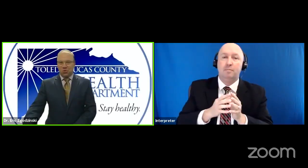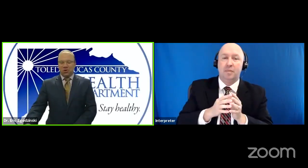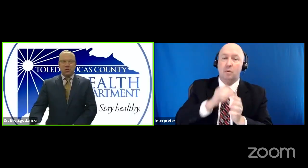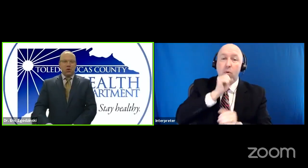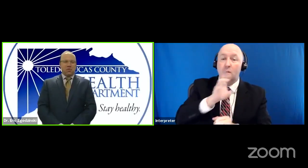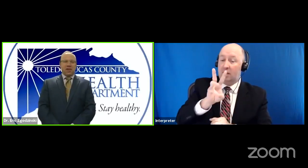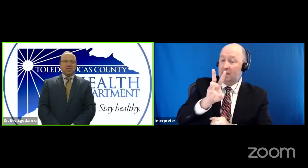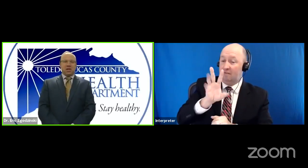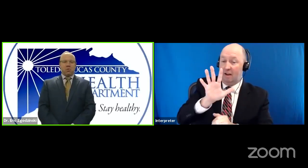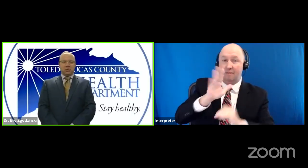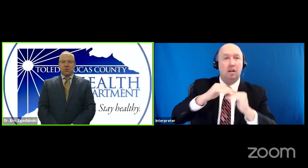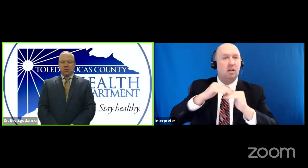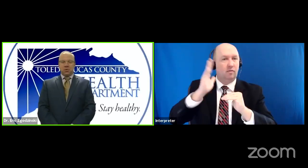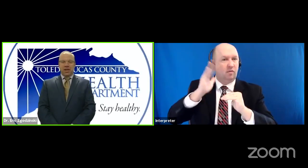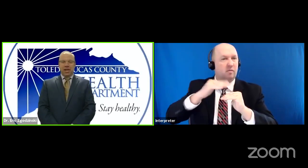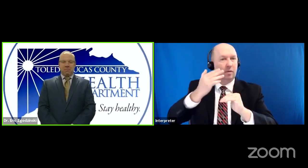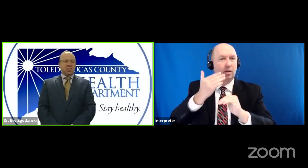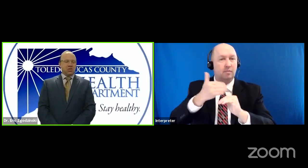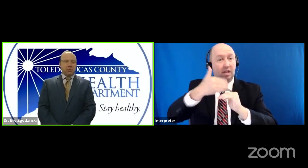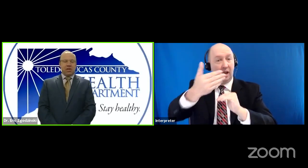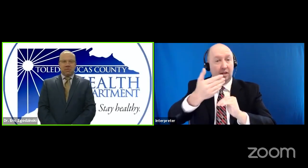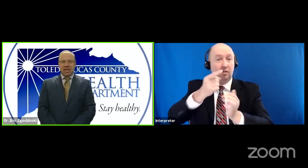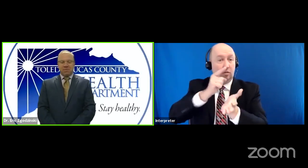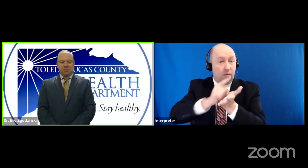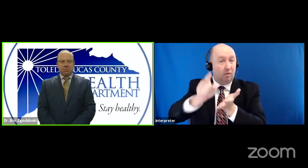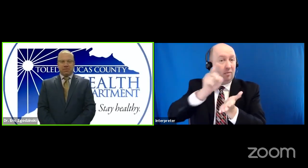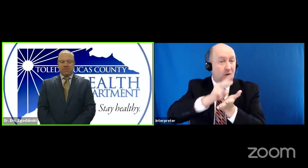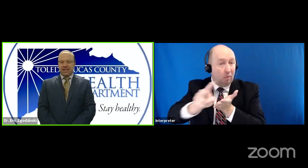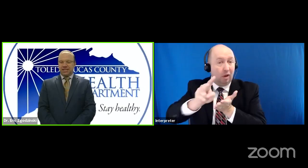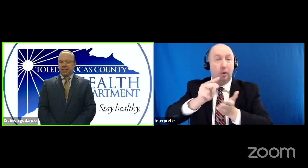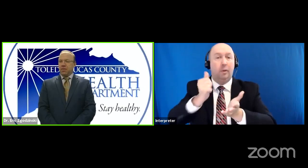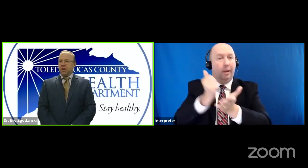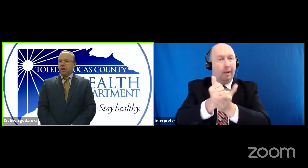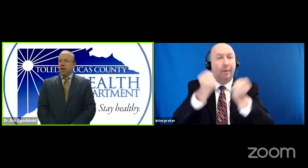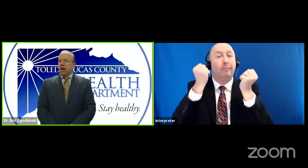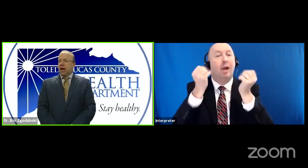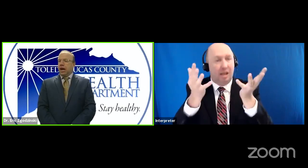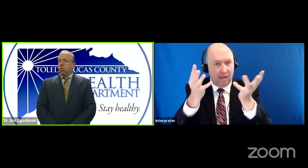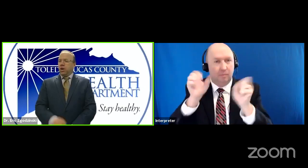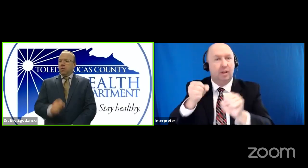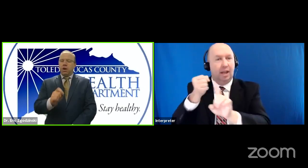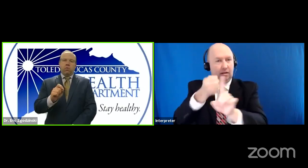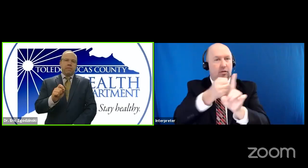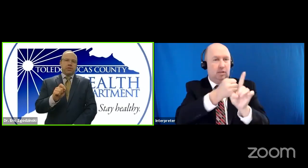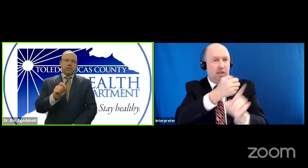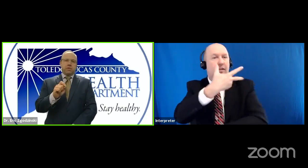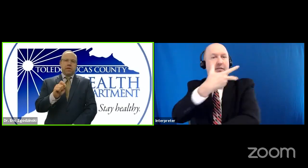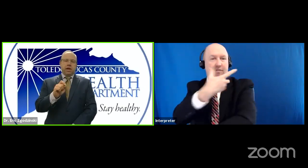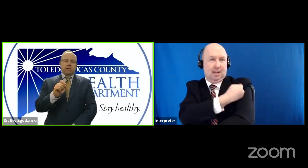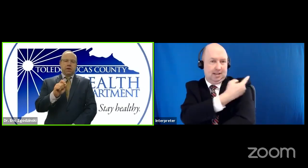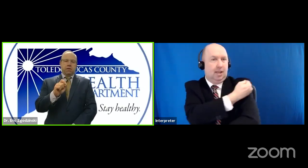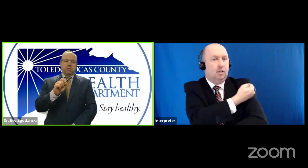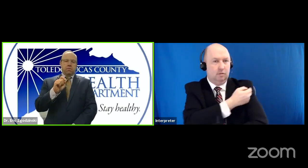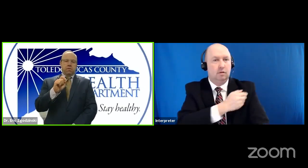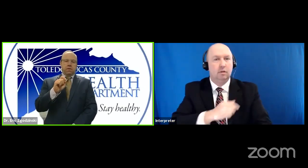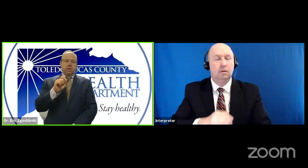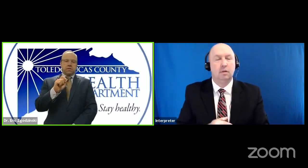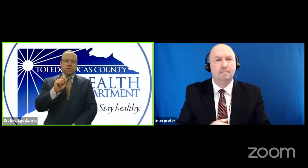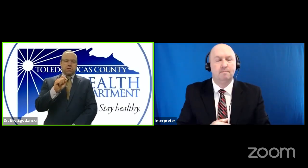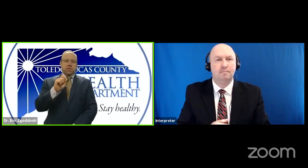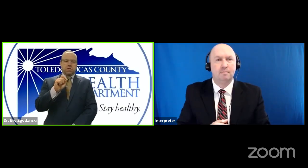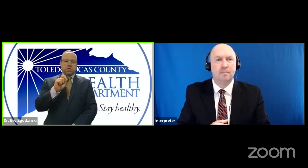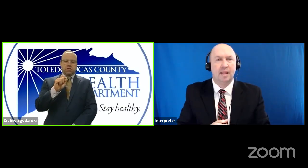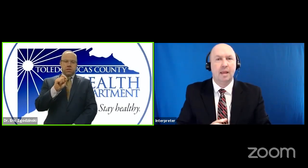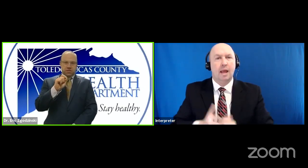years and older over the next couple of weeks with you and making sure that we get as many people as vaccinated. I want to make sure that